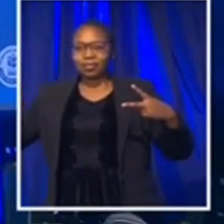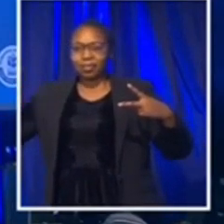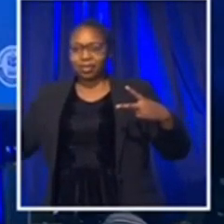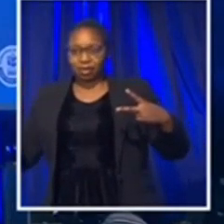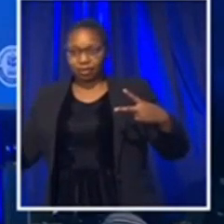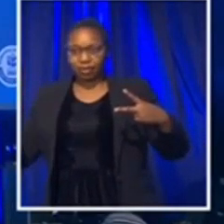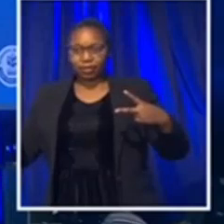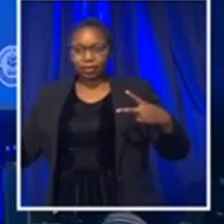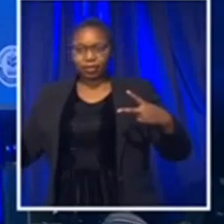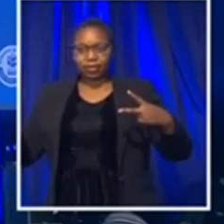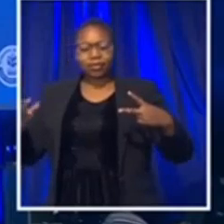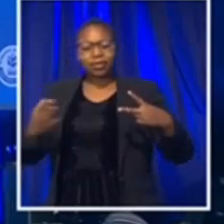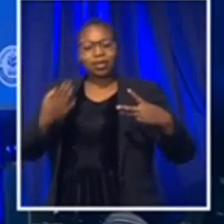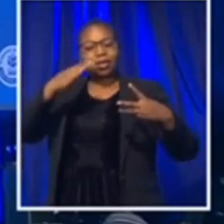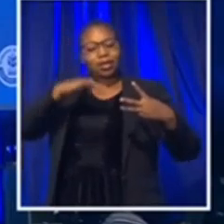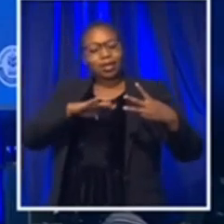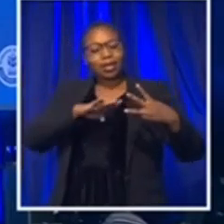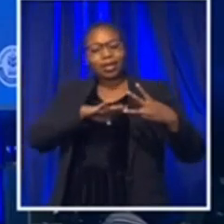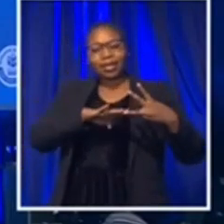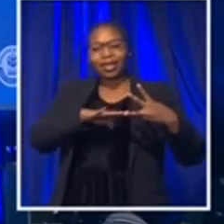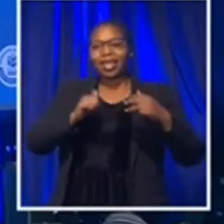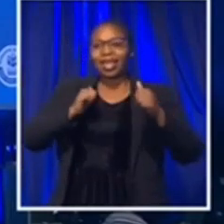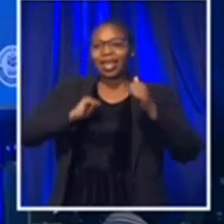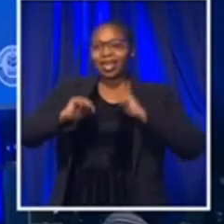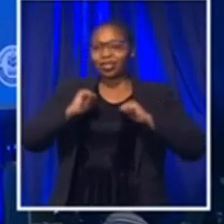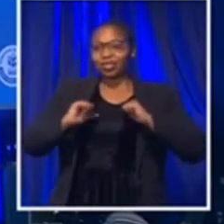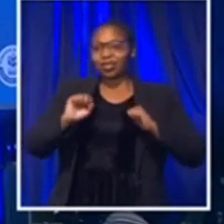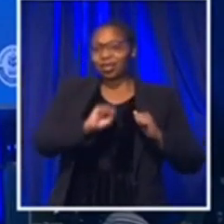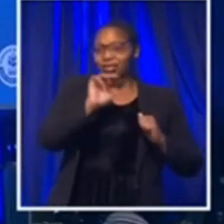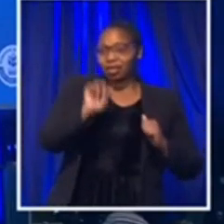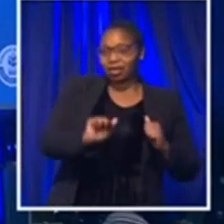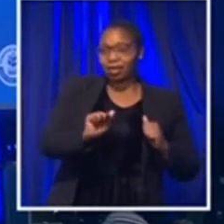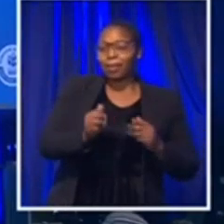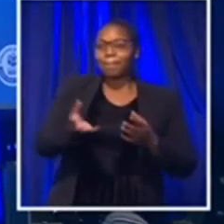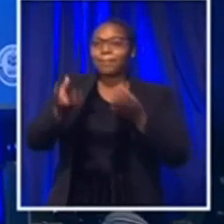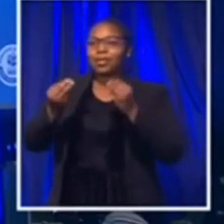26.47%, and Action SA